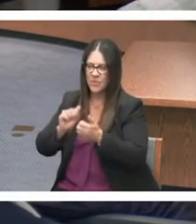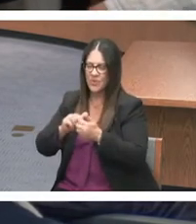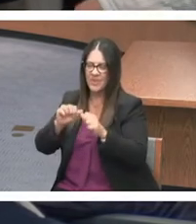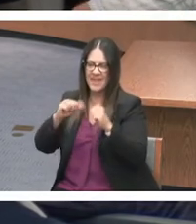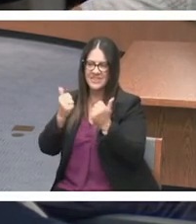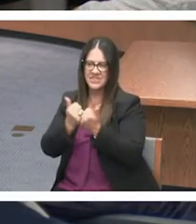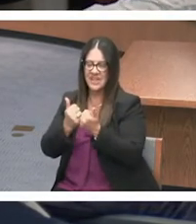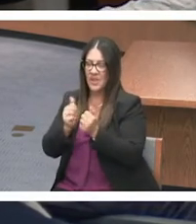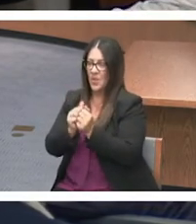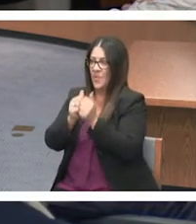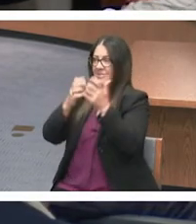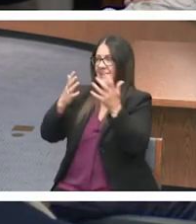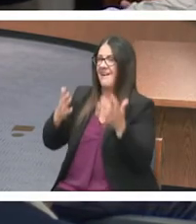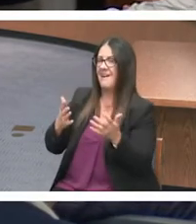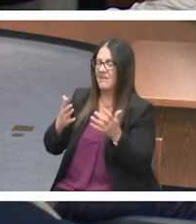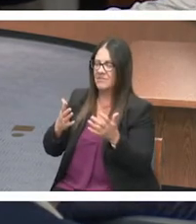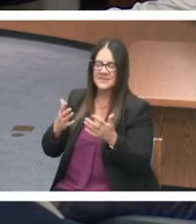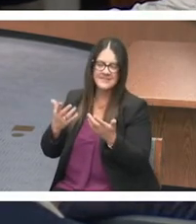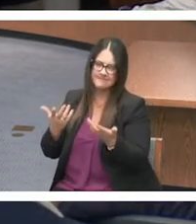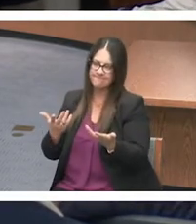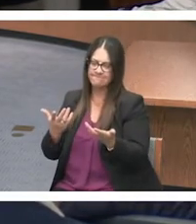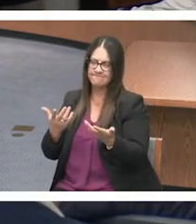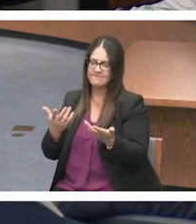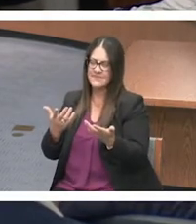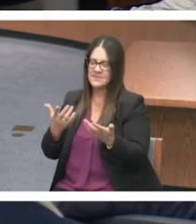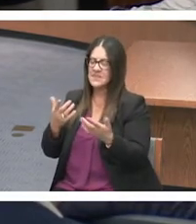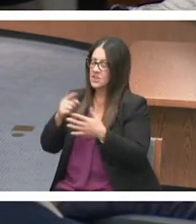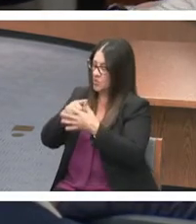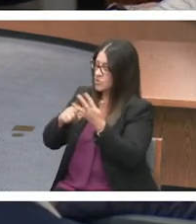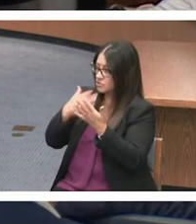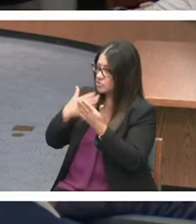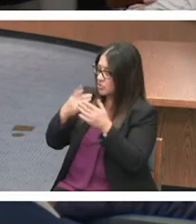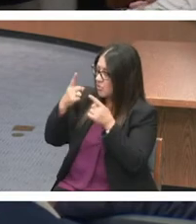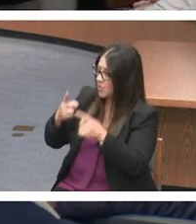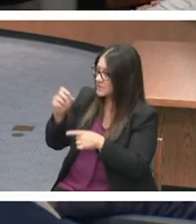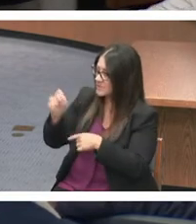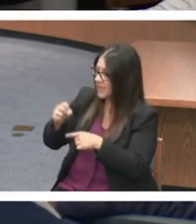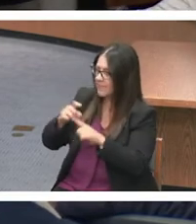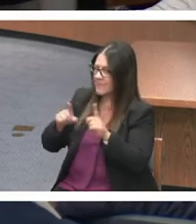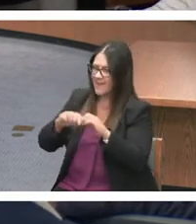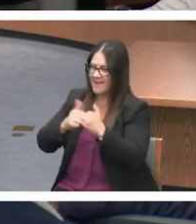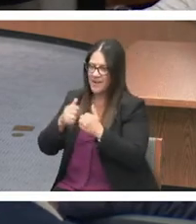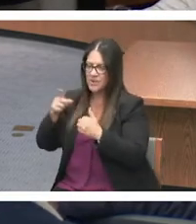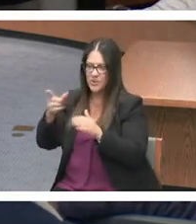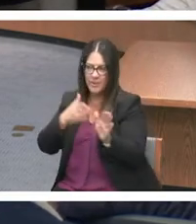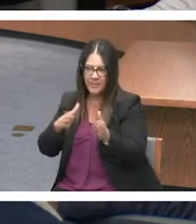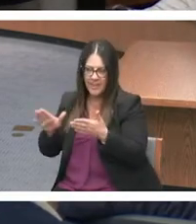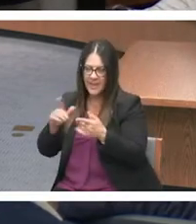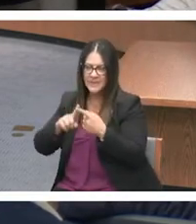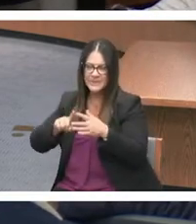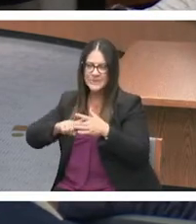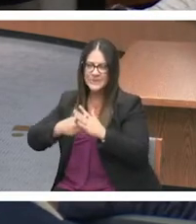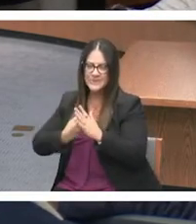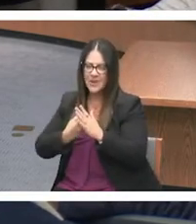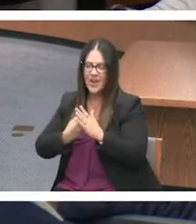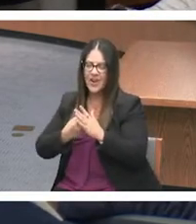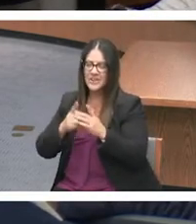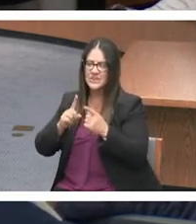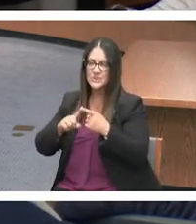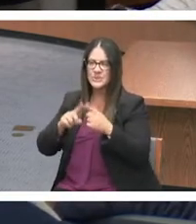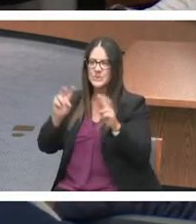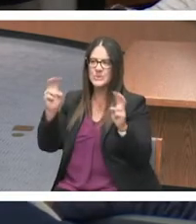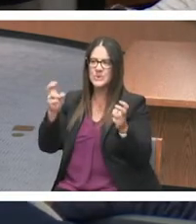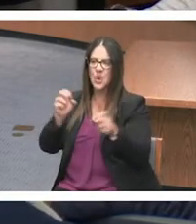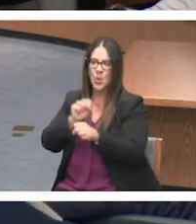without that, these are such big, audacious goals, good ones. But how do you plan to sort of transform